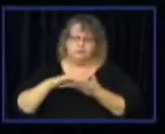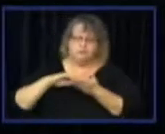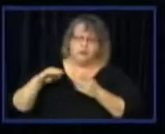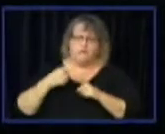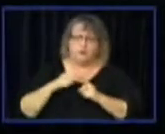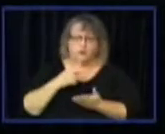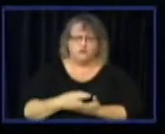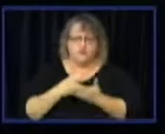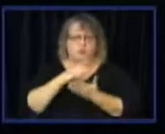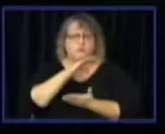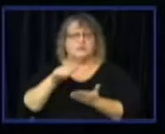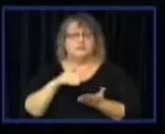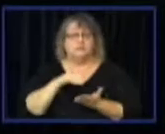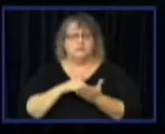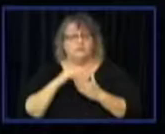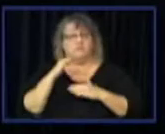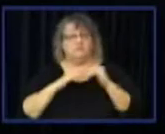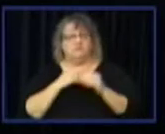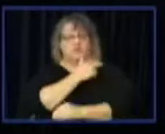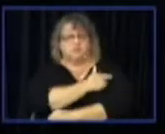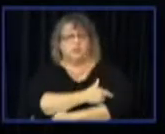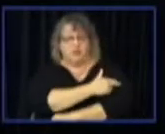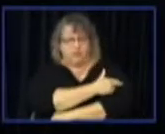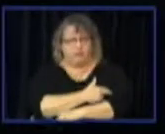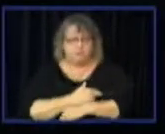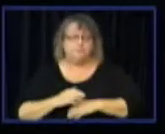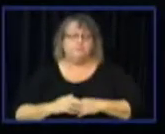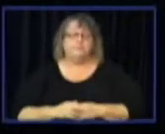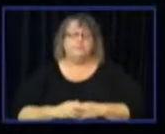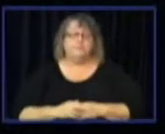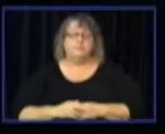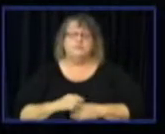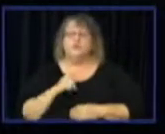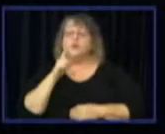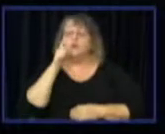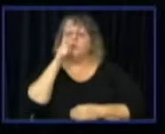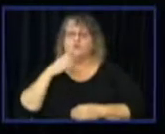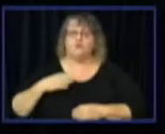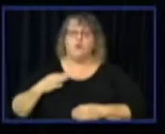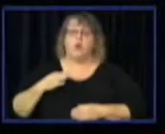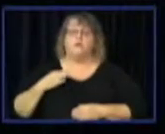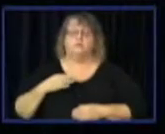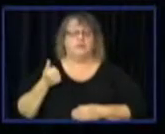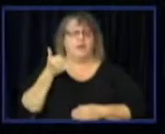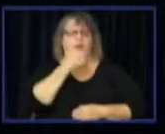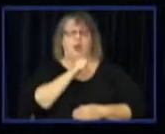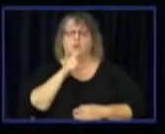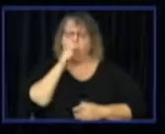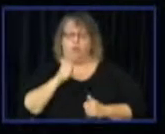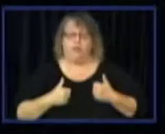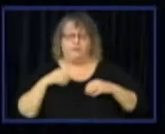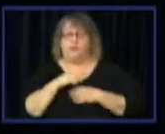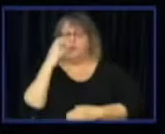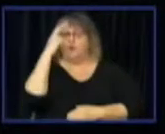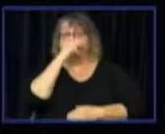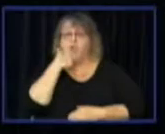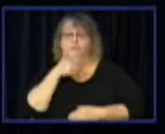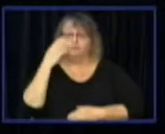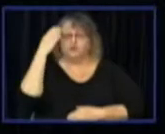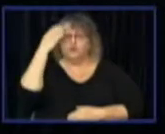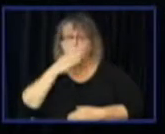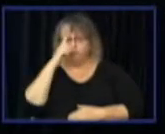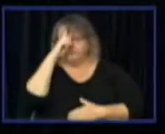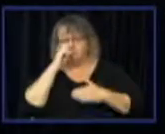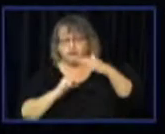the rehabilitation facility. Who is eligible? Any Hawaii resident who's had a stroke or a